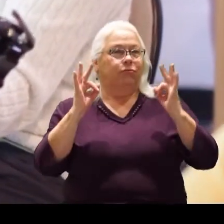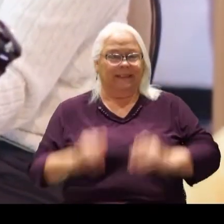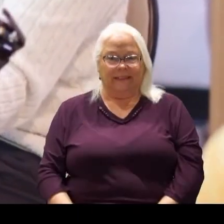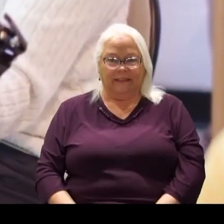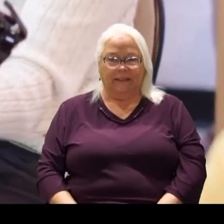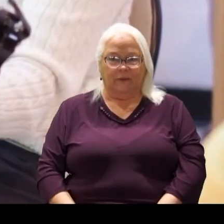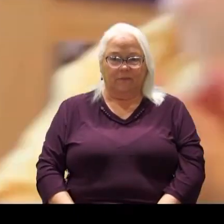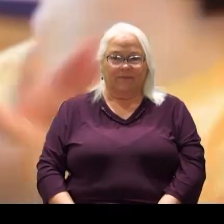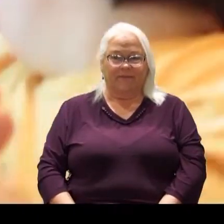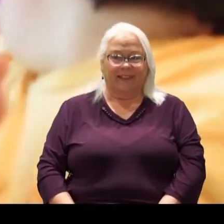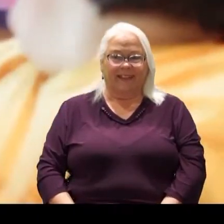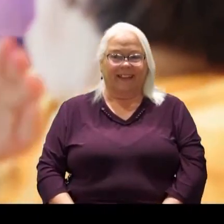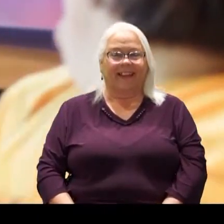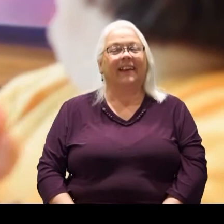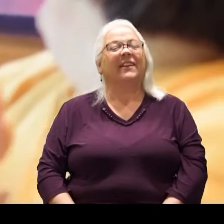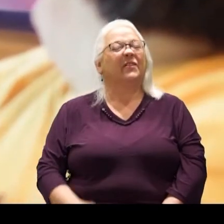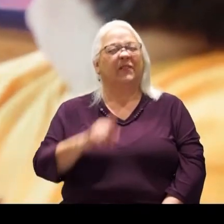that hurdle.